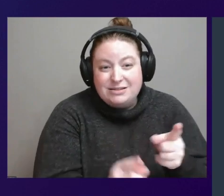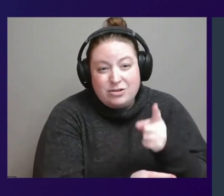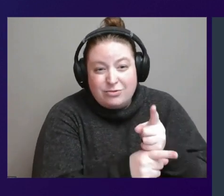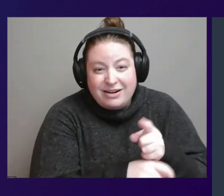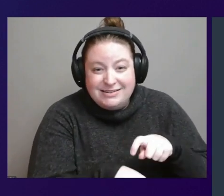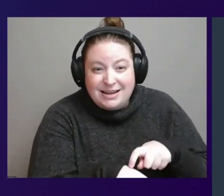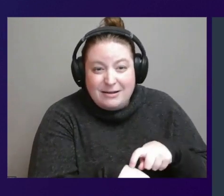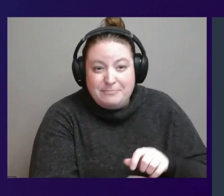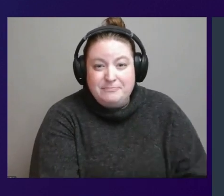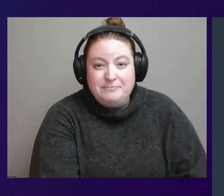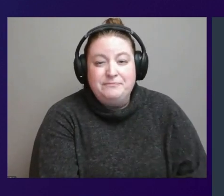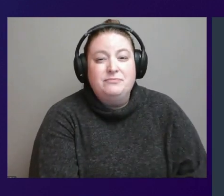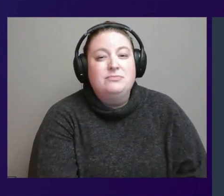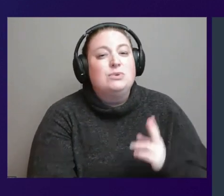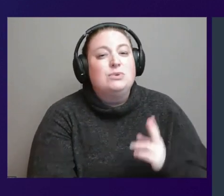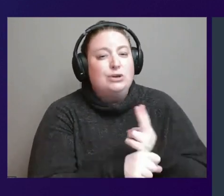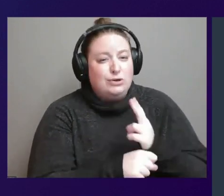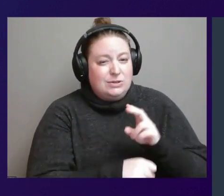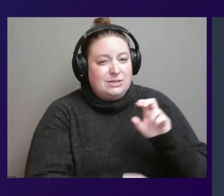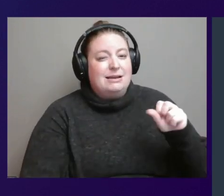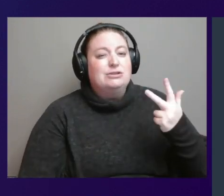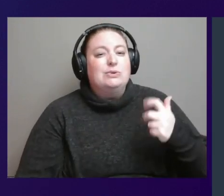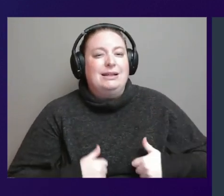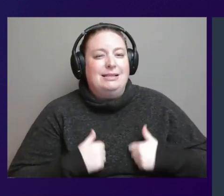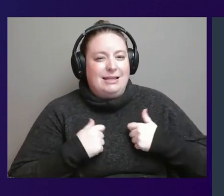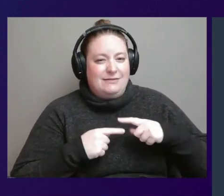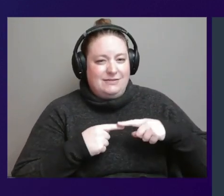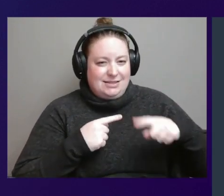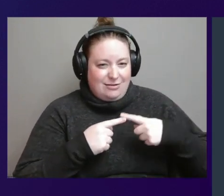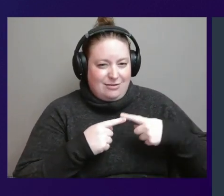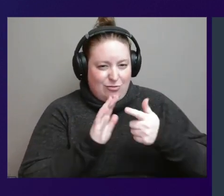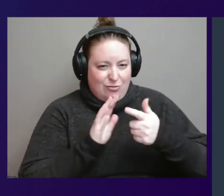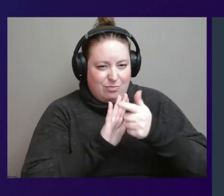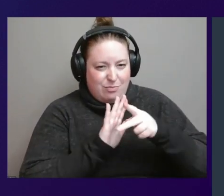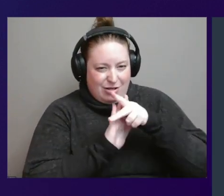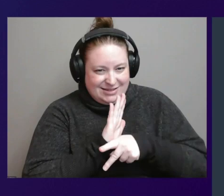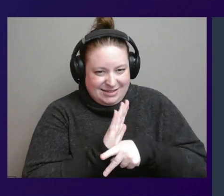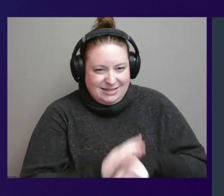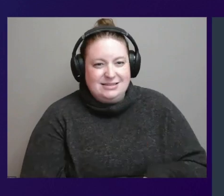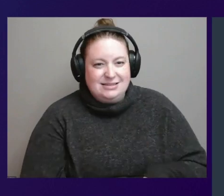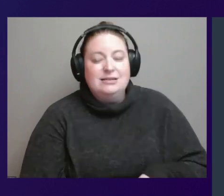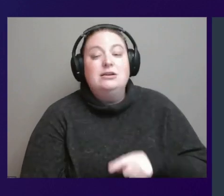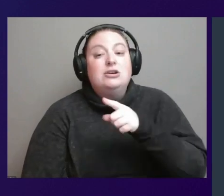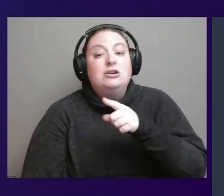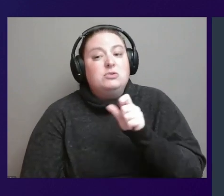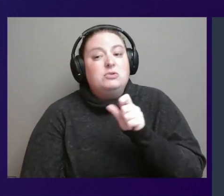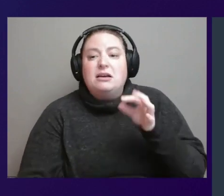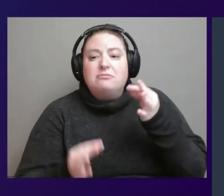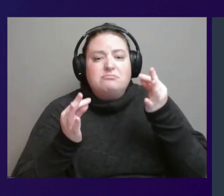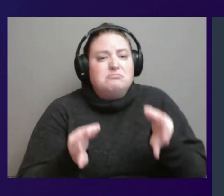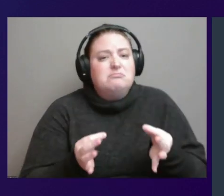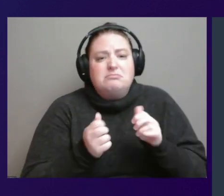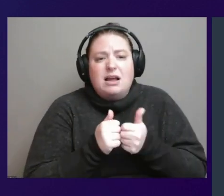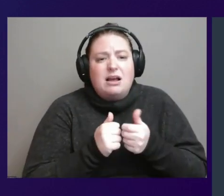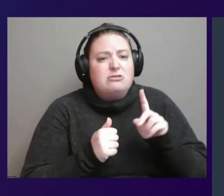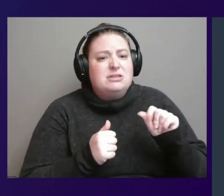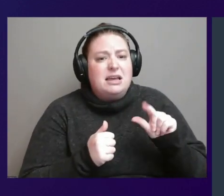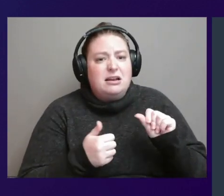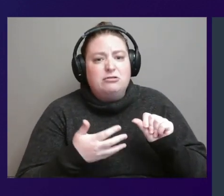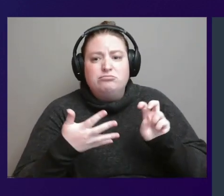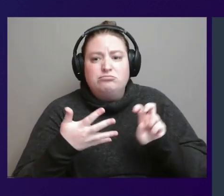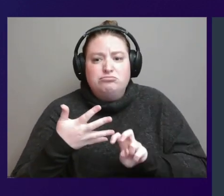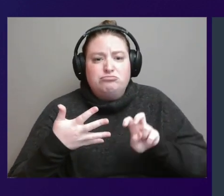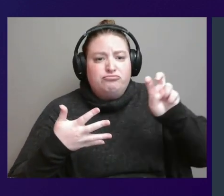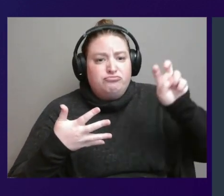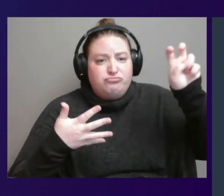use S3 lifecycle policies. Lifecycle policies allow customers to dictate how data moves through the different S3 storage classes based